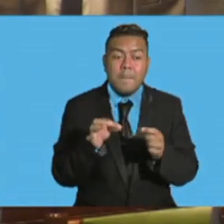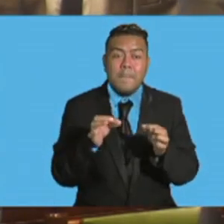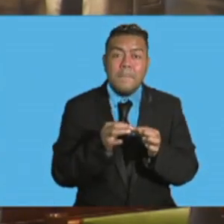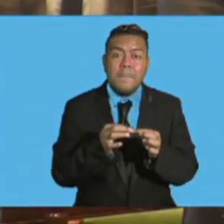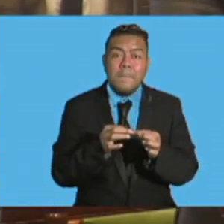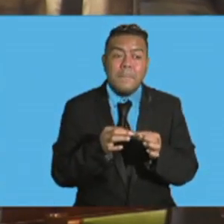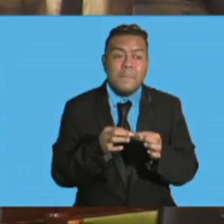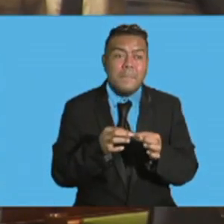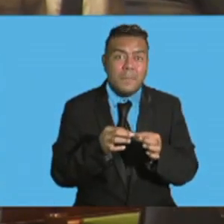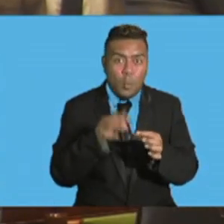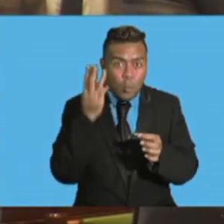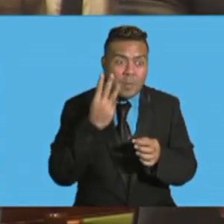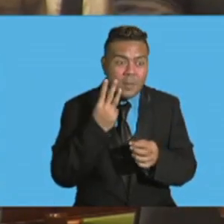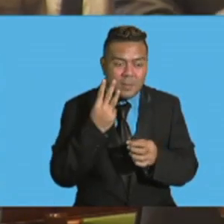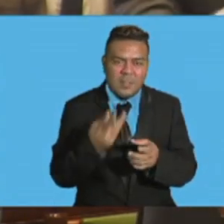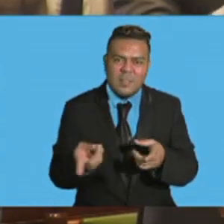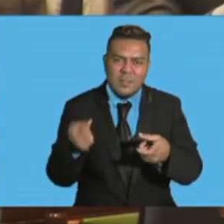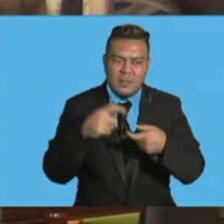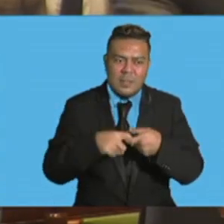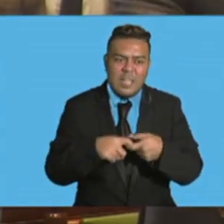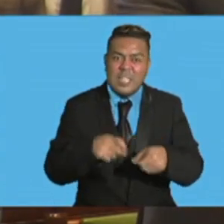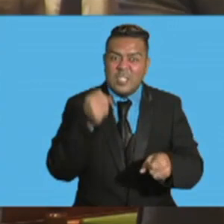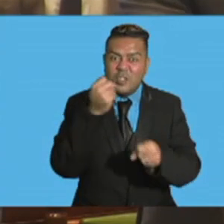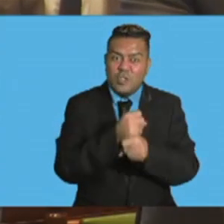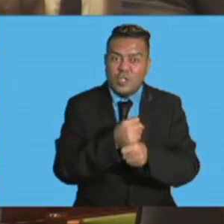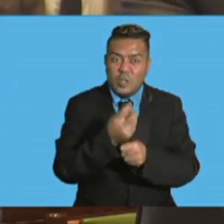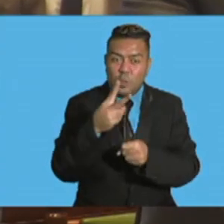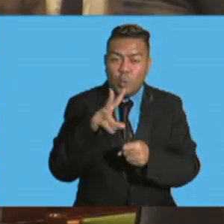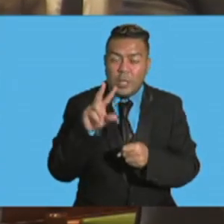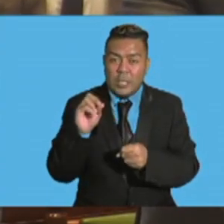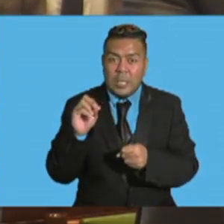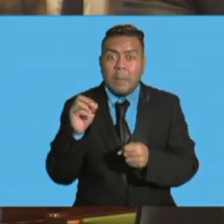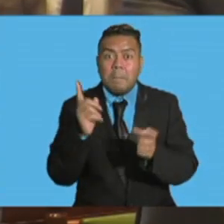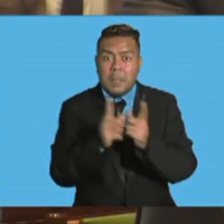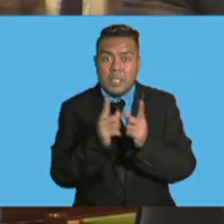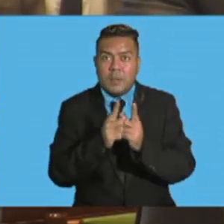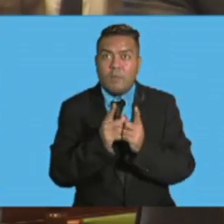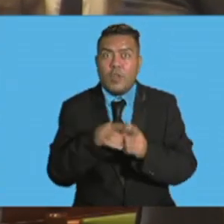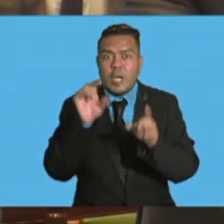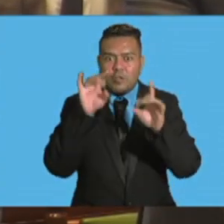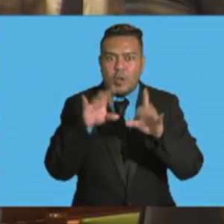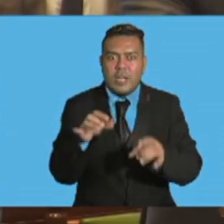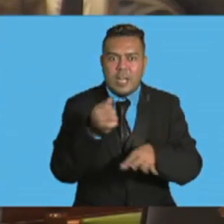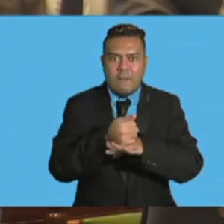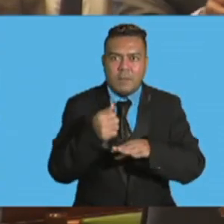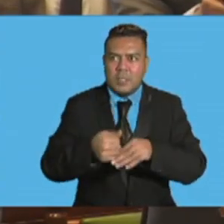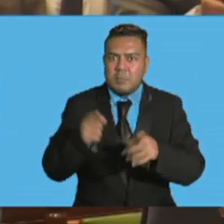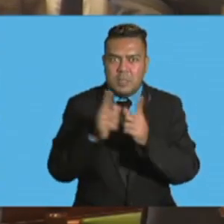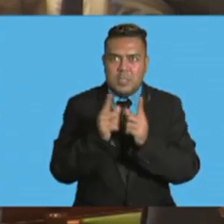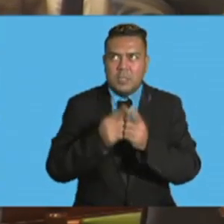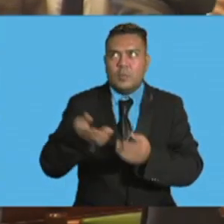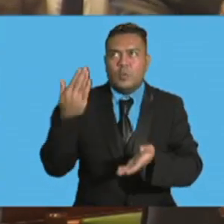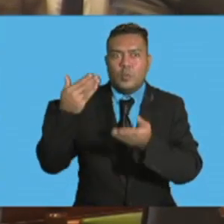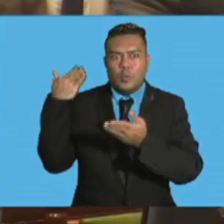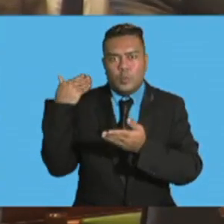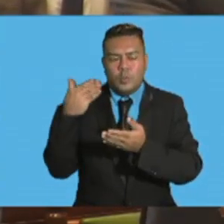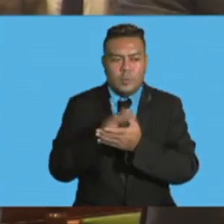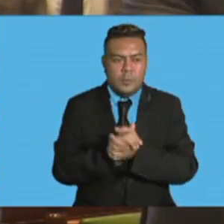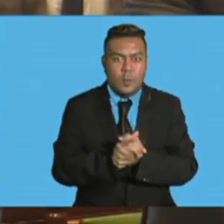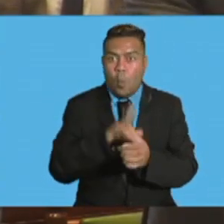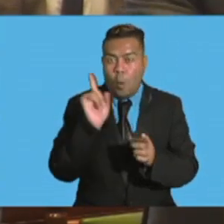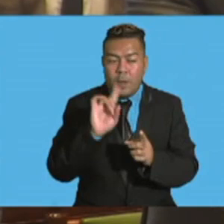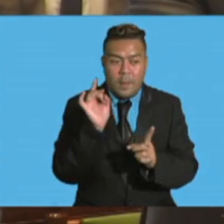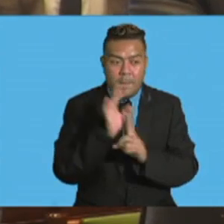Welsh also hosted 2 G20 meetings for the Australian government previously. And one of the important things